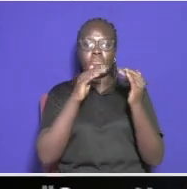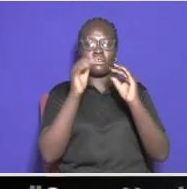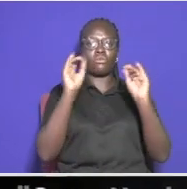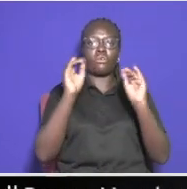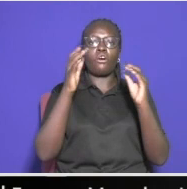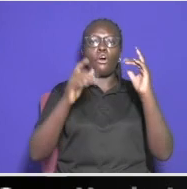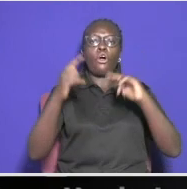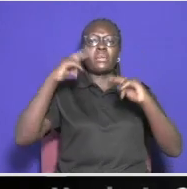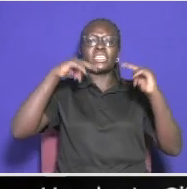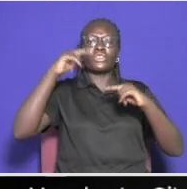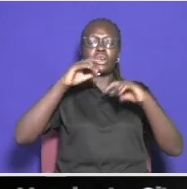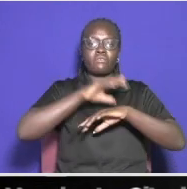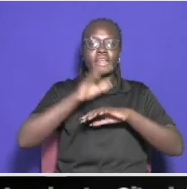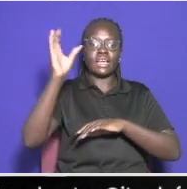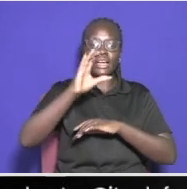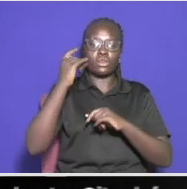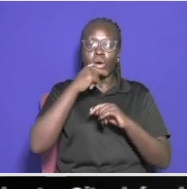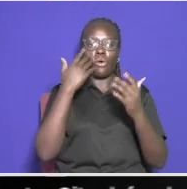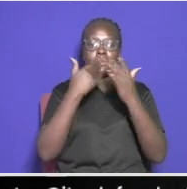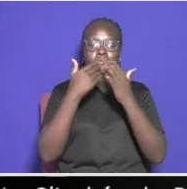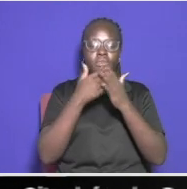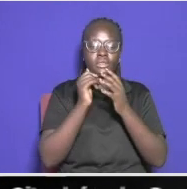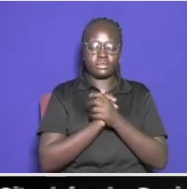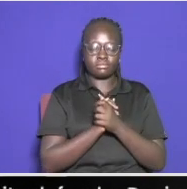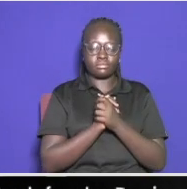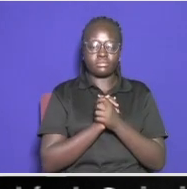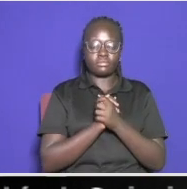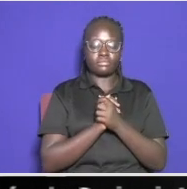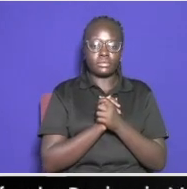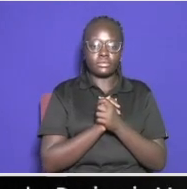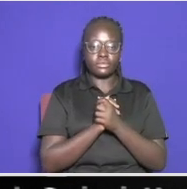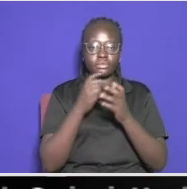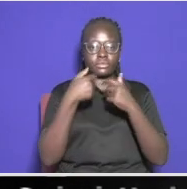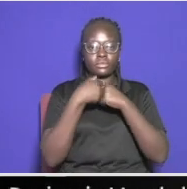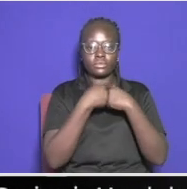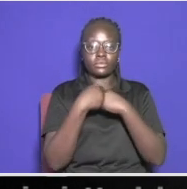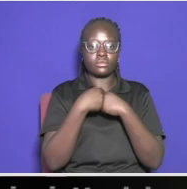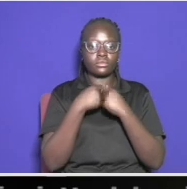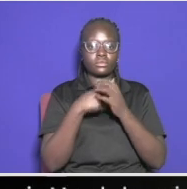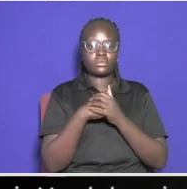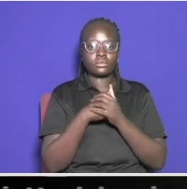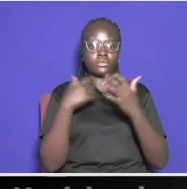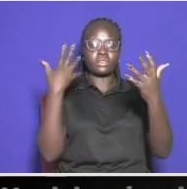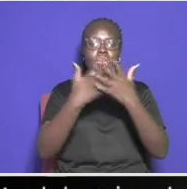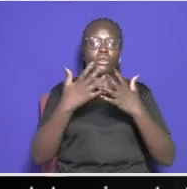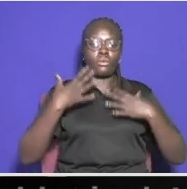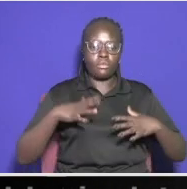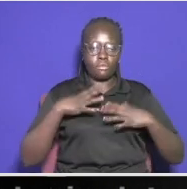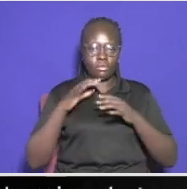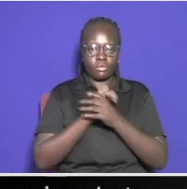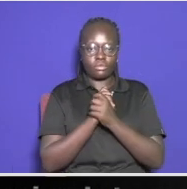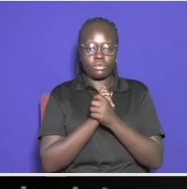competition to finding customers who appreciate their products. It was a challenge reaching out to people. We